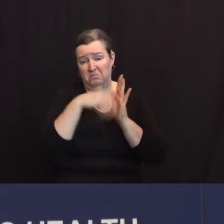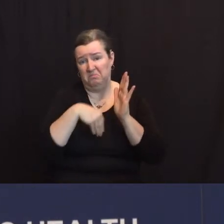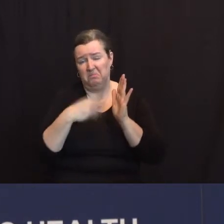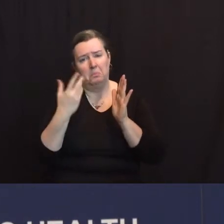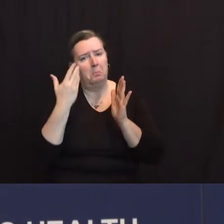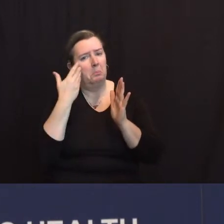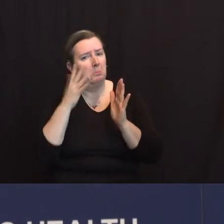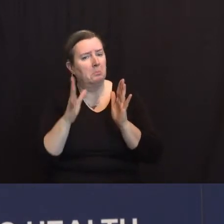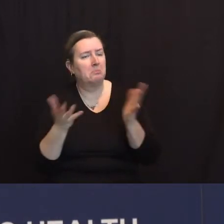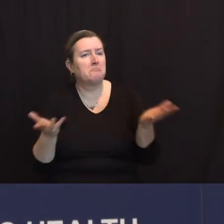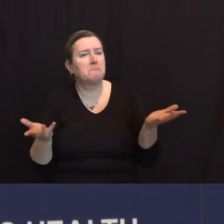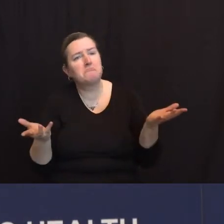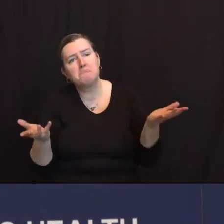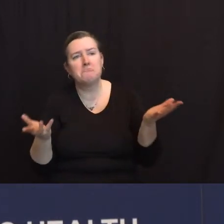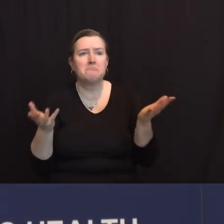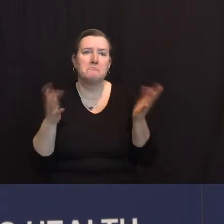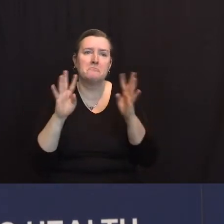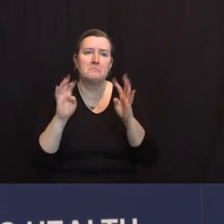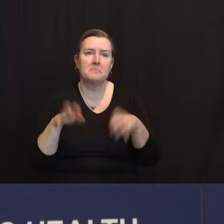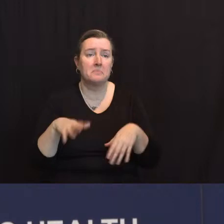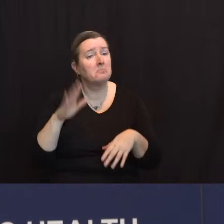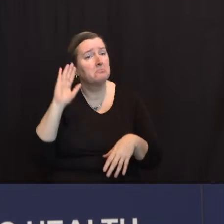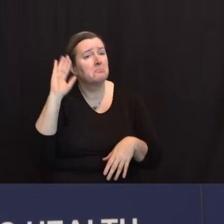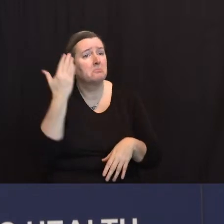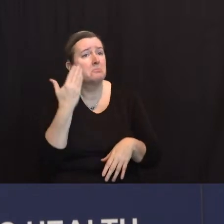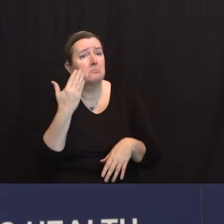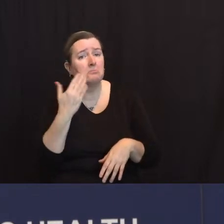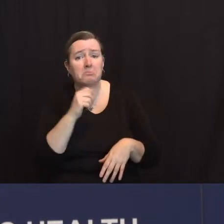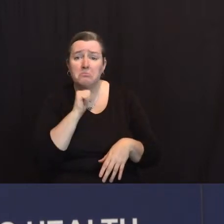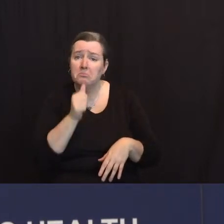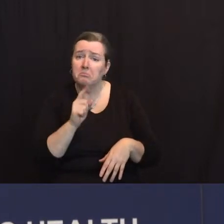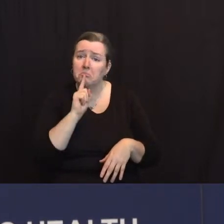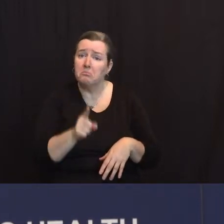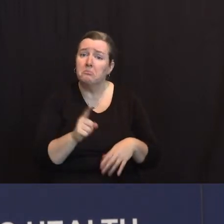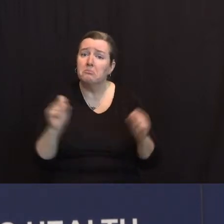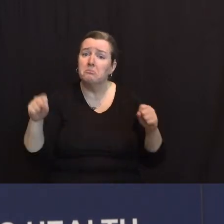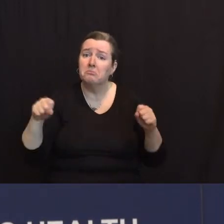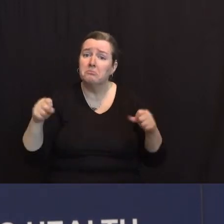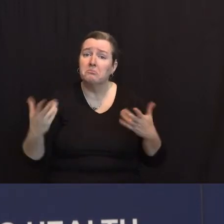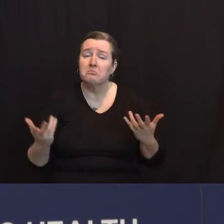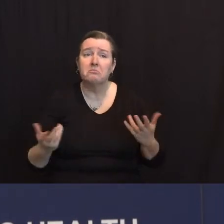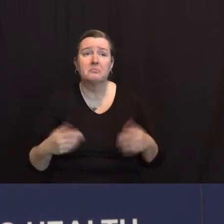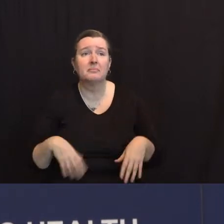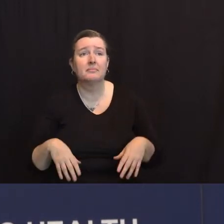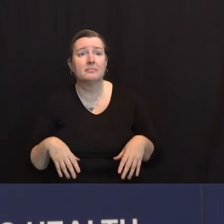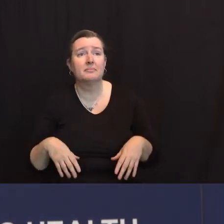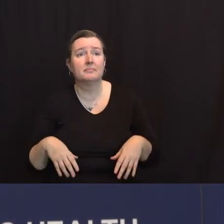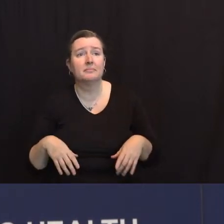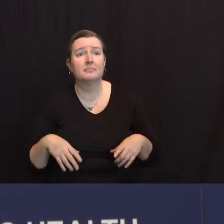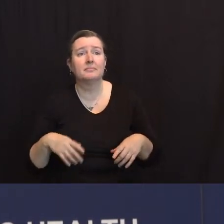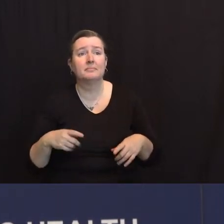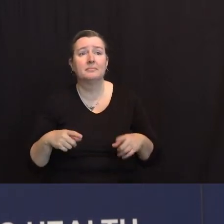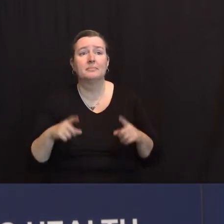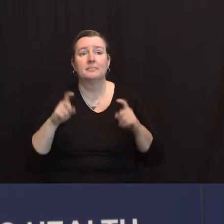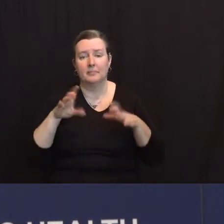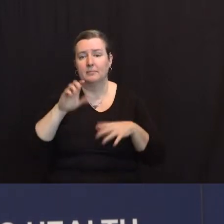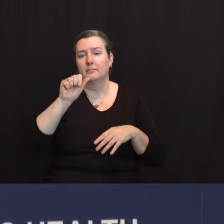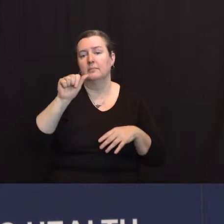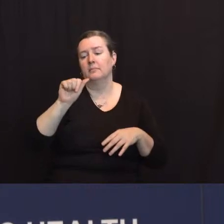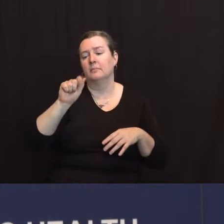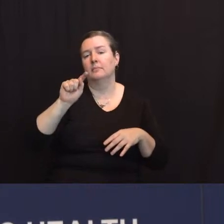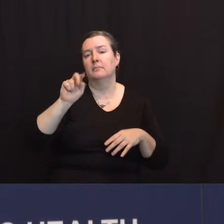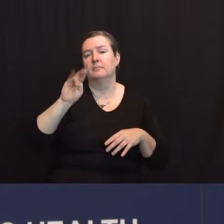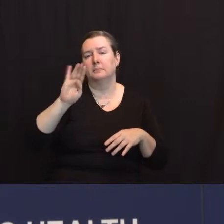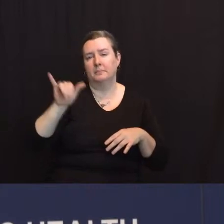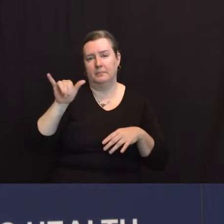requirement was being followed. And then finally, on the antibody tests, I mean, there's no recommendation from anybody to get an antibody test after